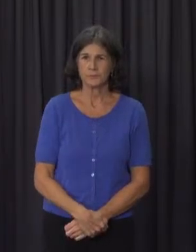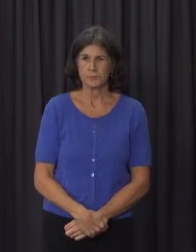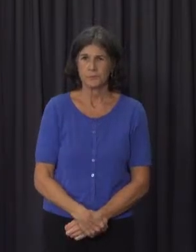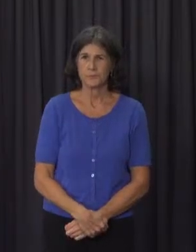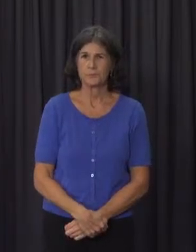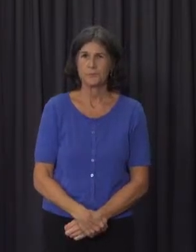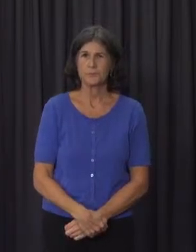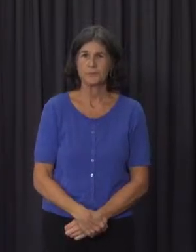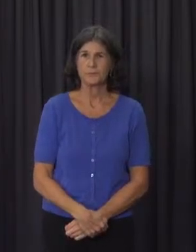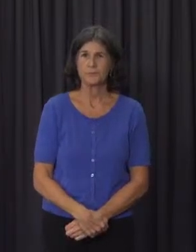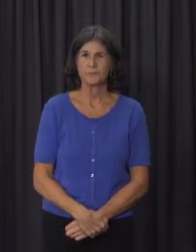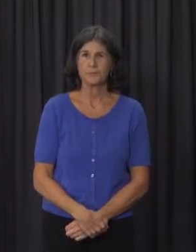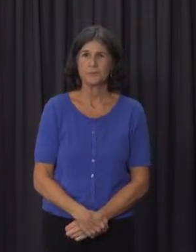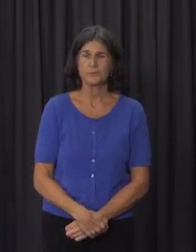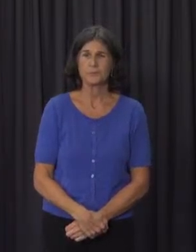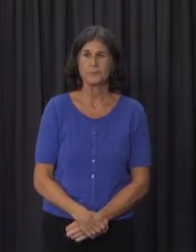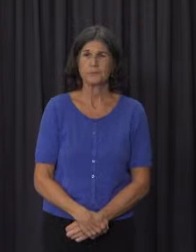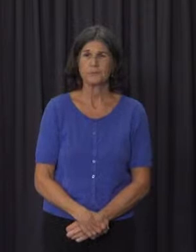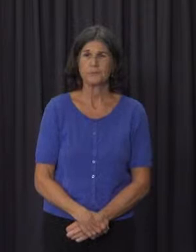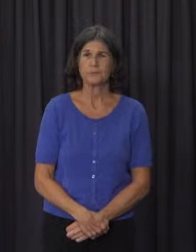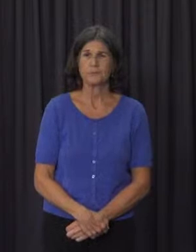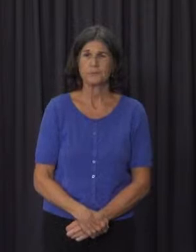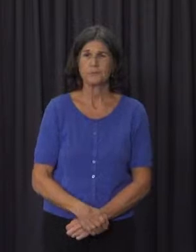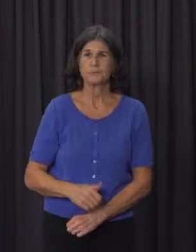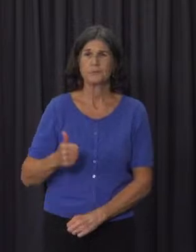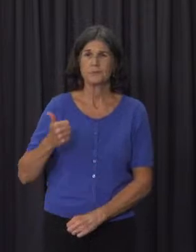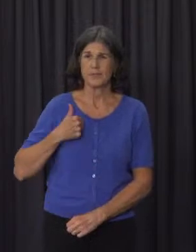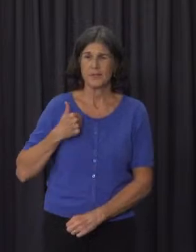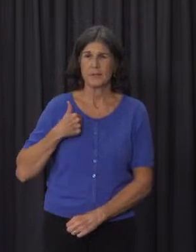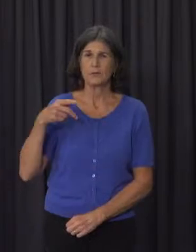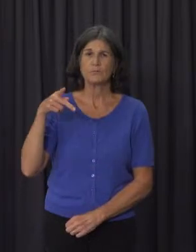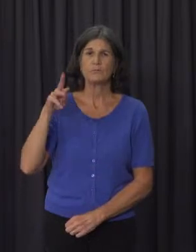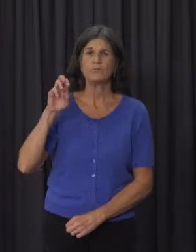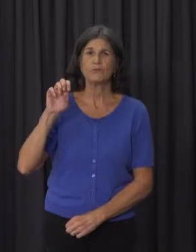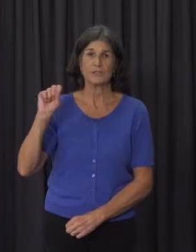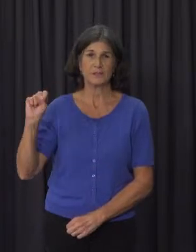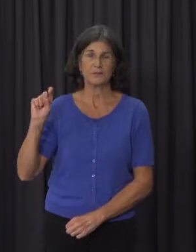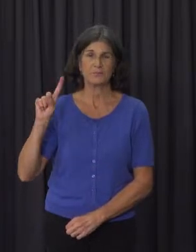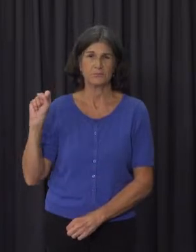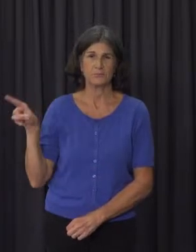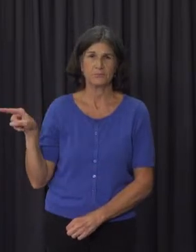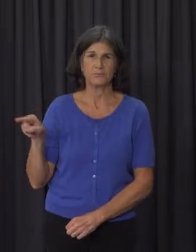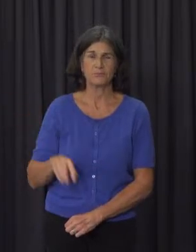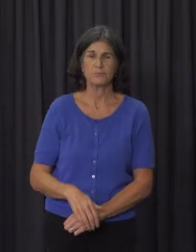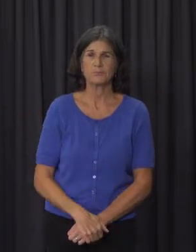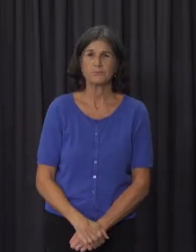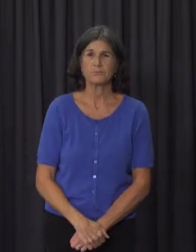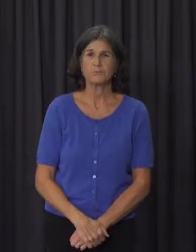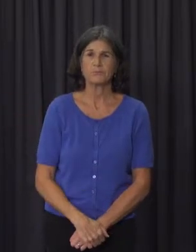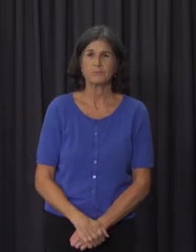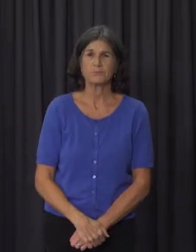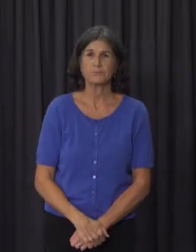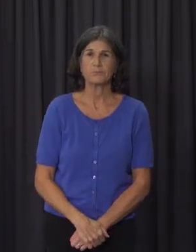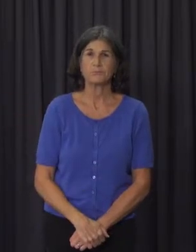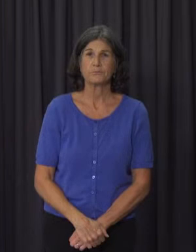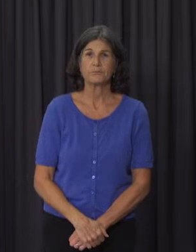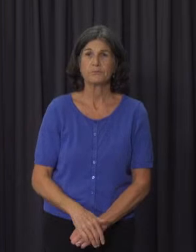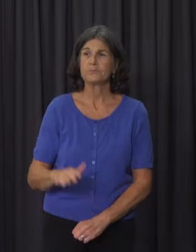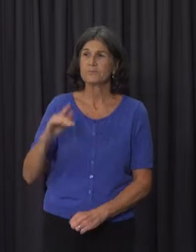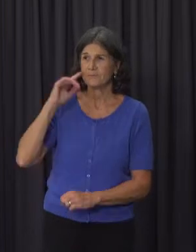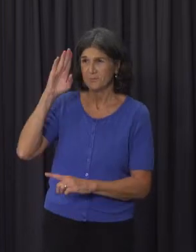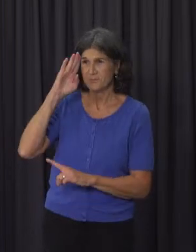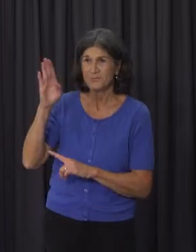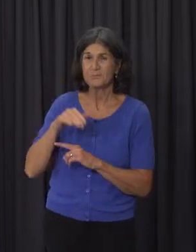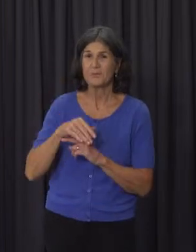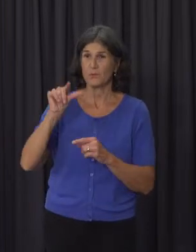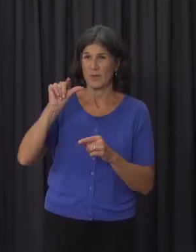Rob Drinkwater, Canadian Press. Hi. The County of Grand Prairie is saying today that some guy yesterday